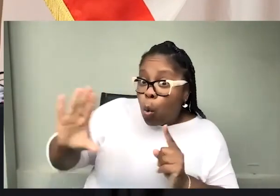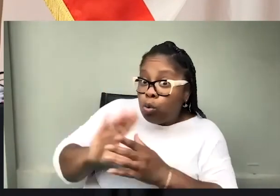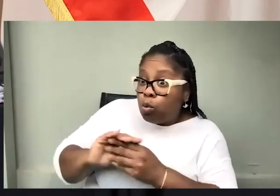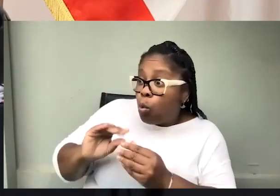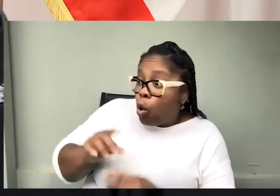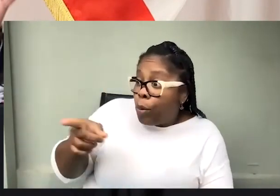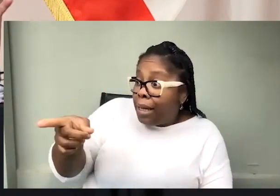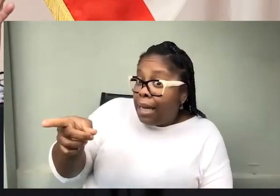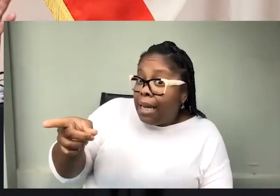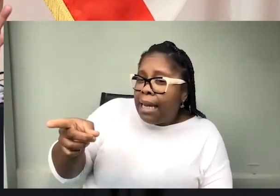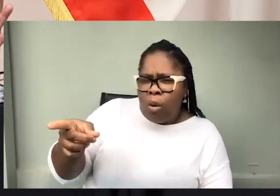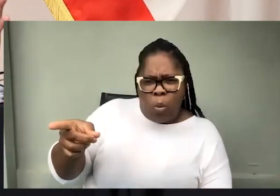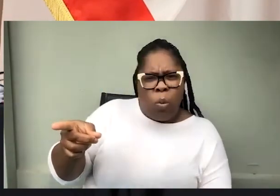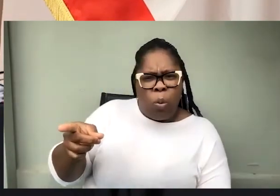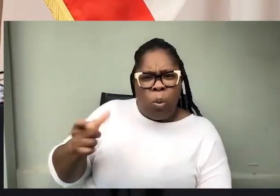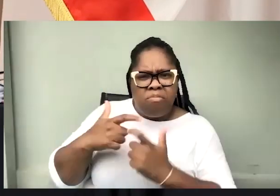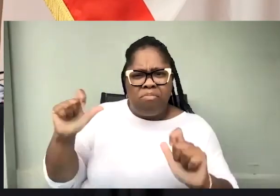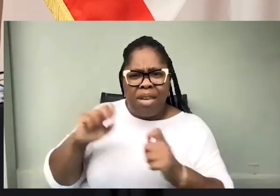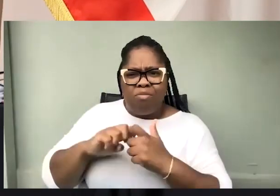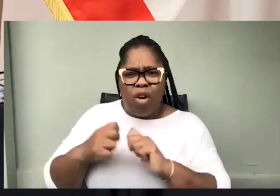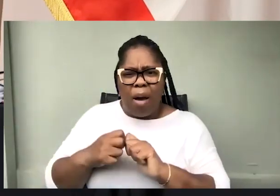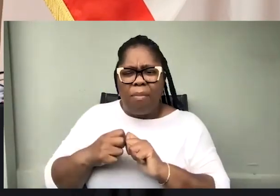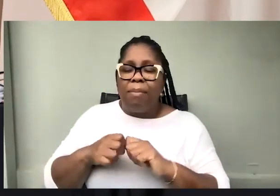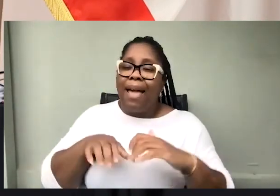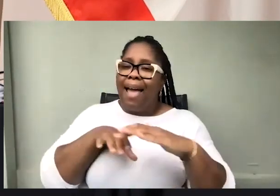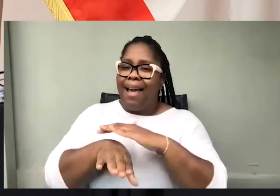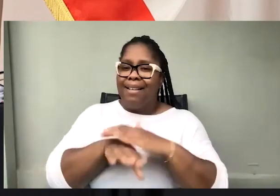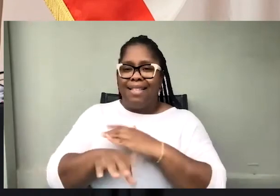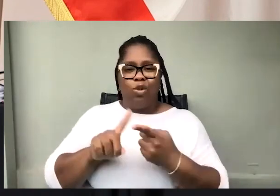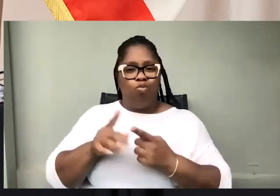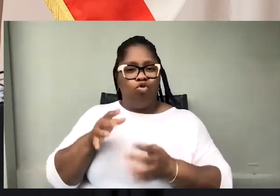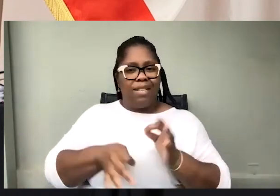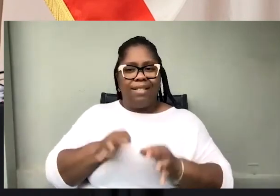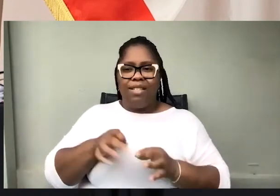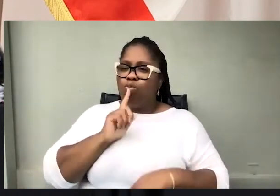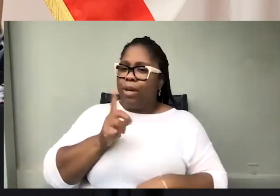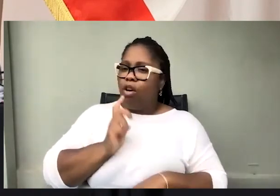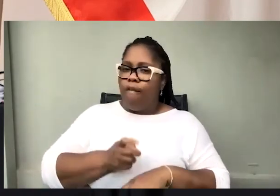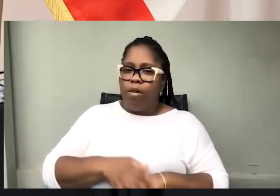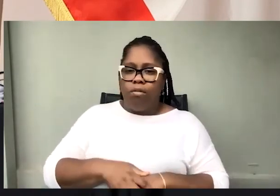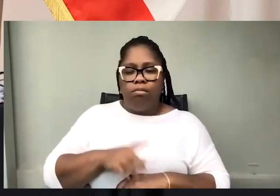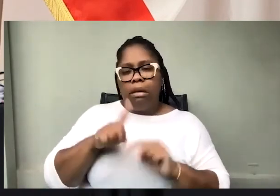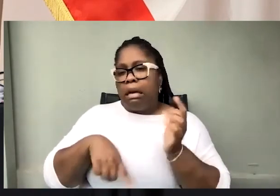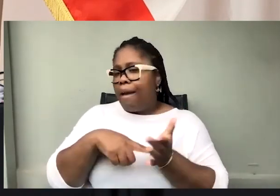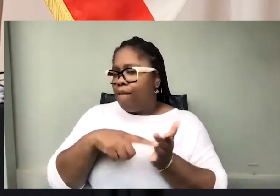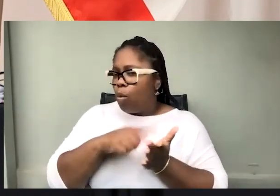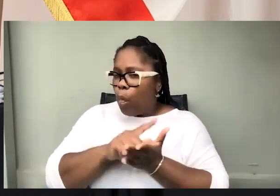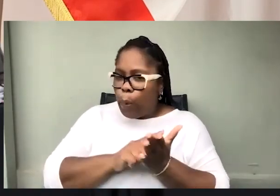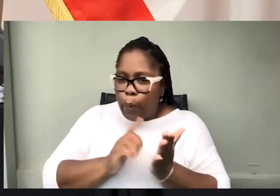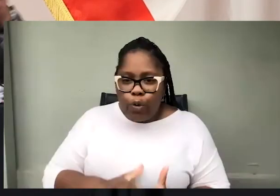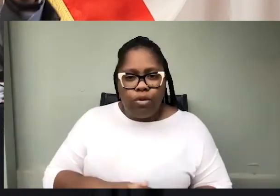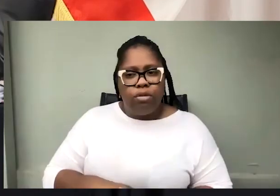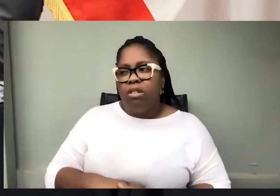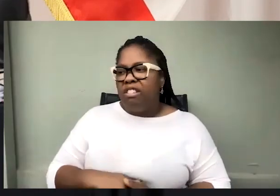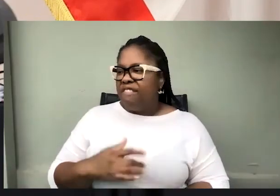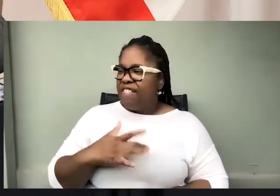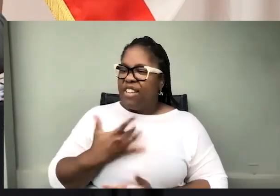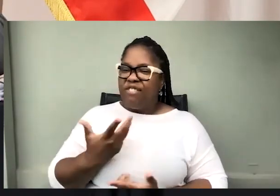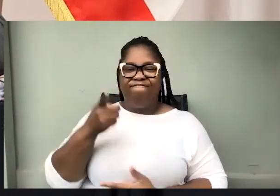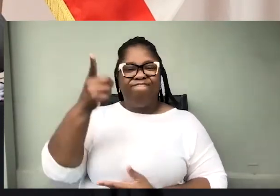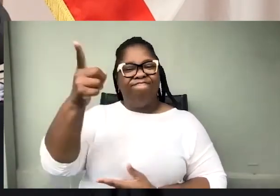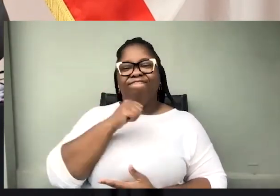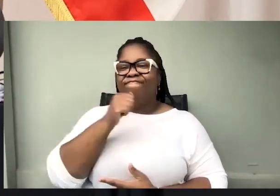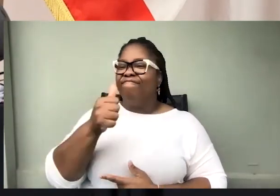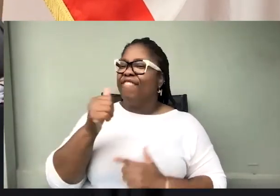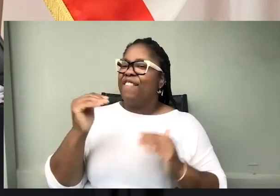I think gets to some bigger issues, which is access to justice is really hard in this country. People can't afford lawyers. They don't feel like they can get a fair shake